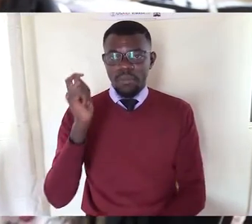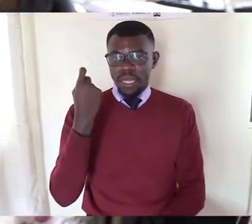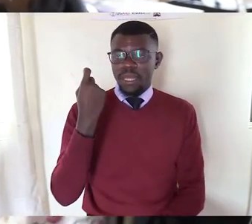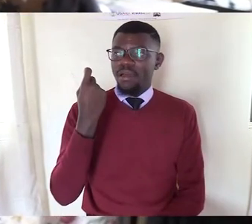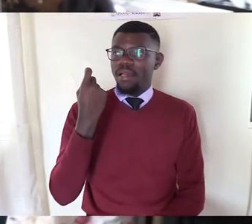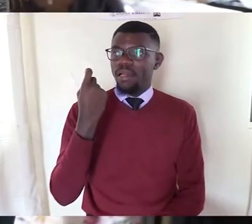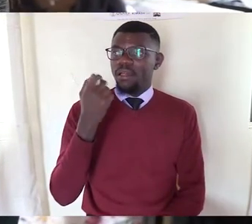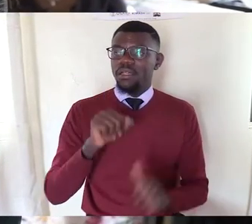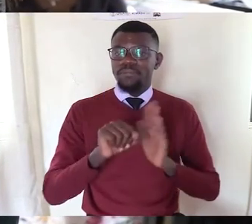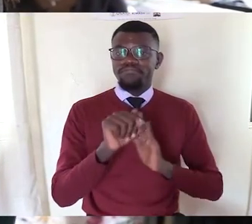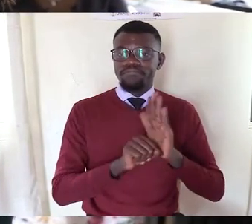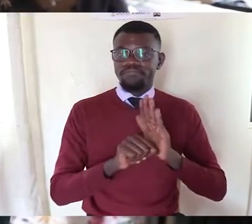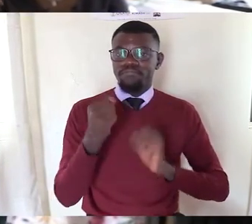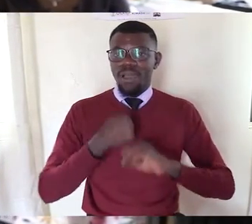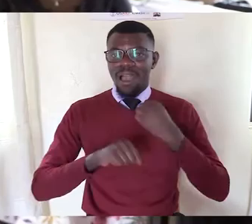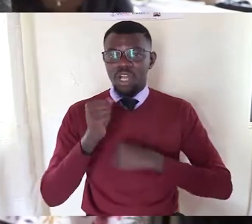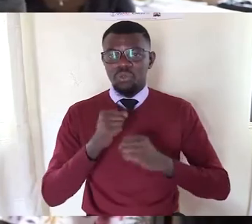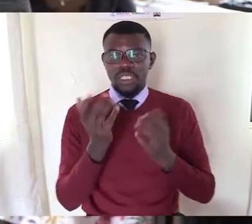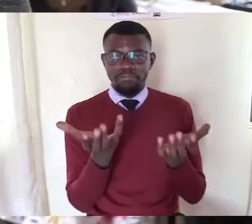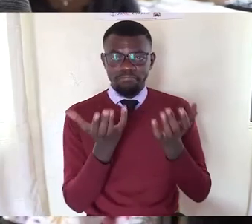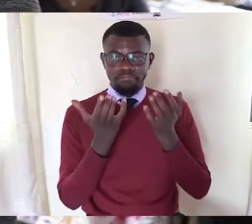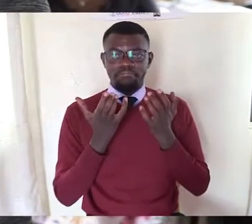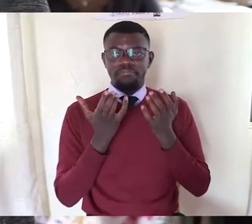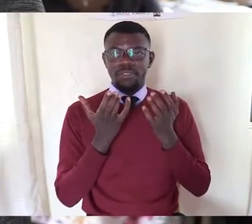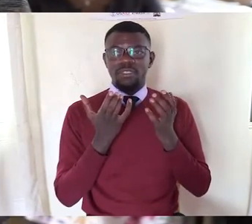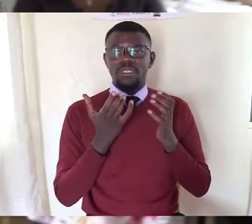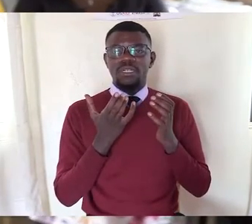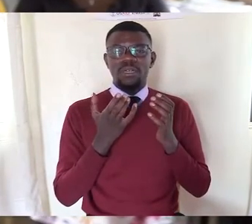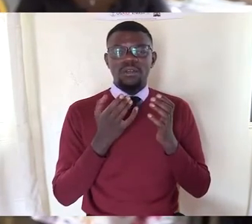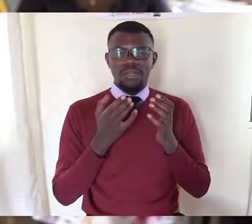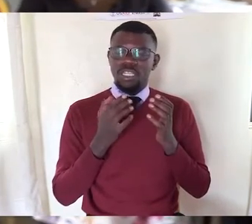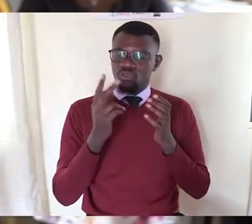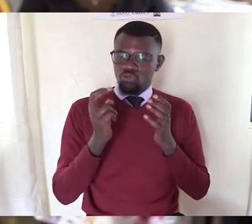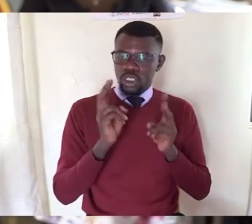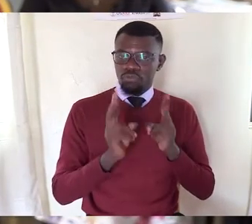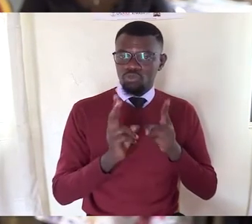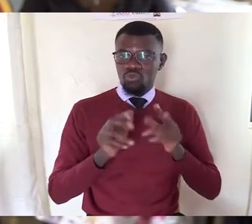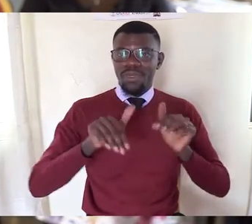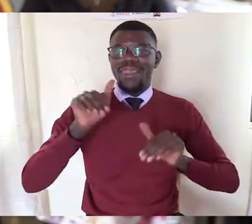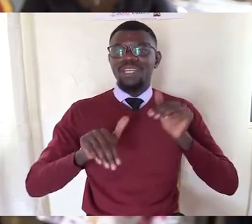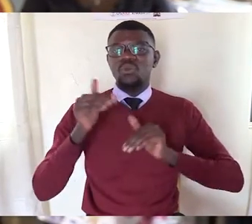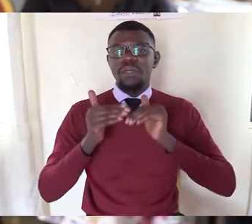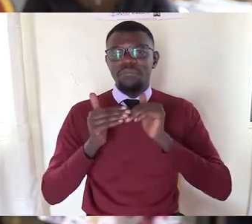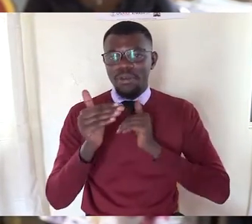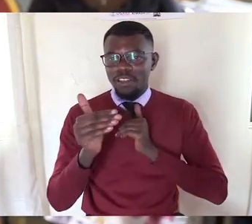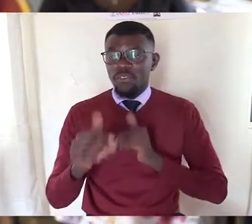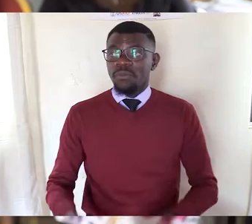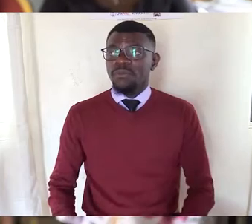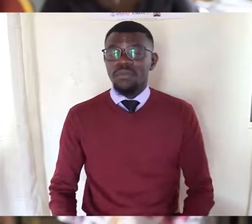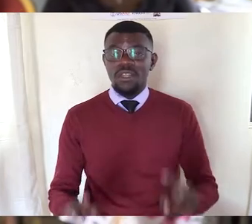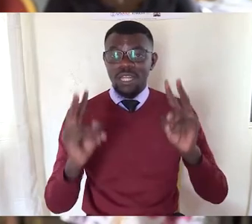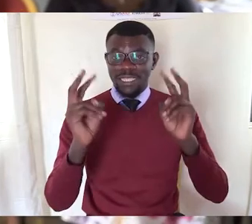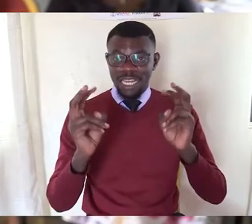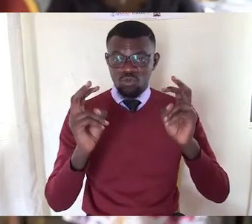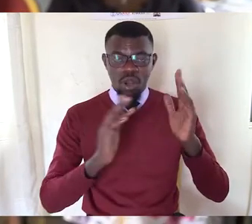state actions needed ahead of 2022 elections. That is the title of